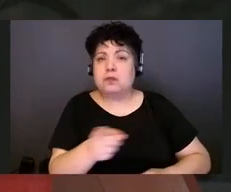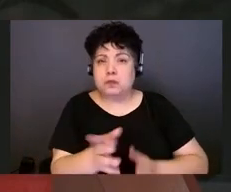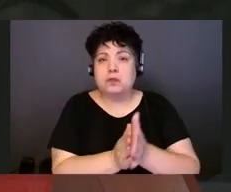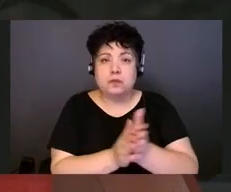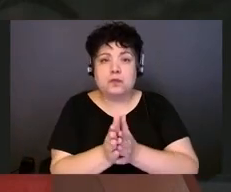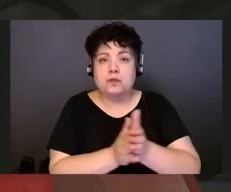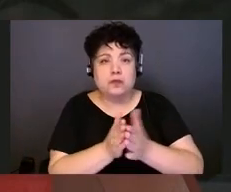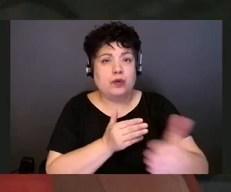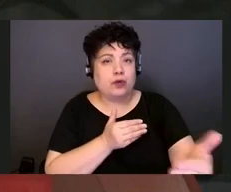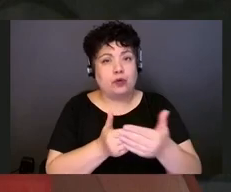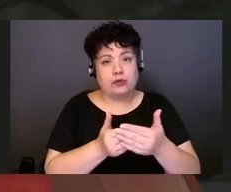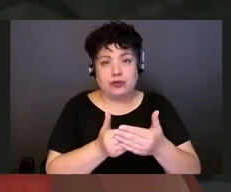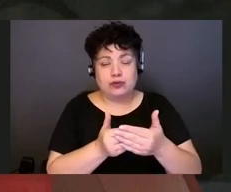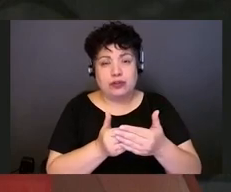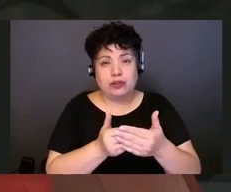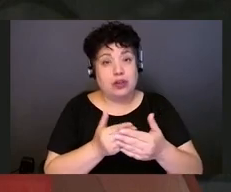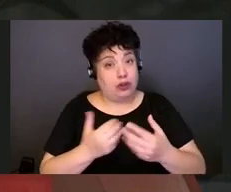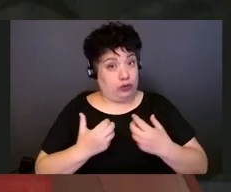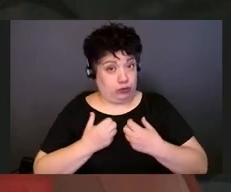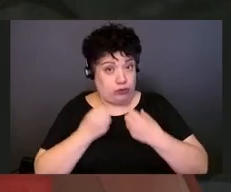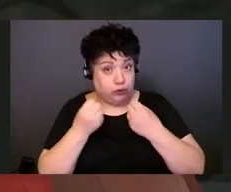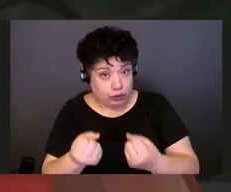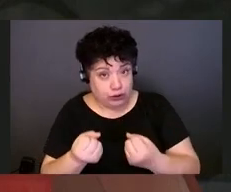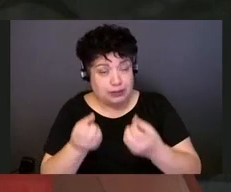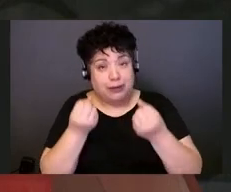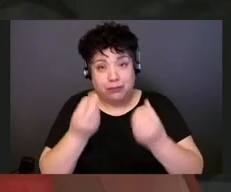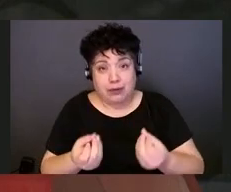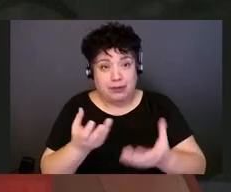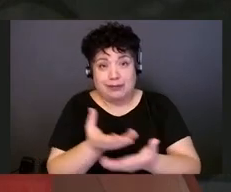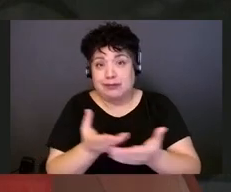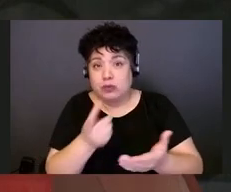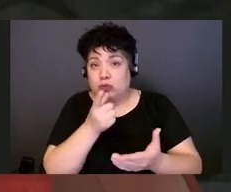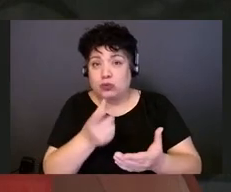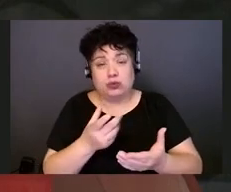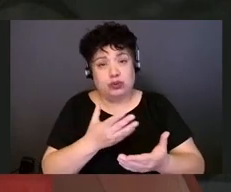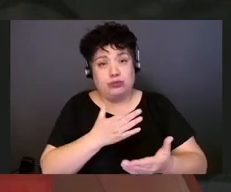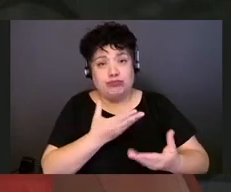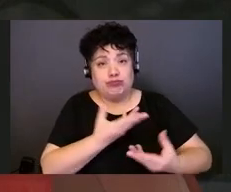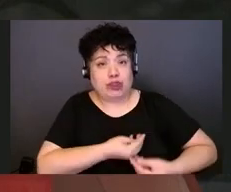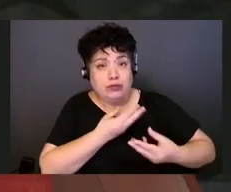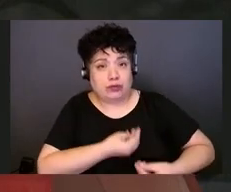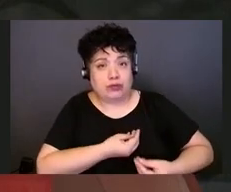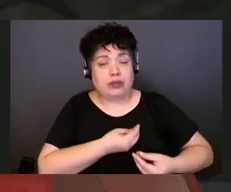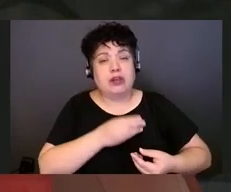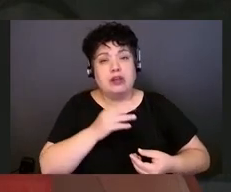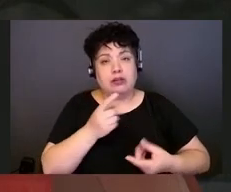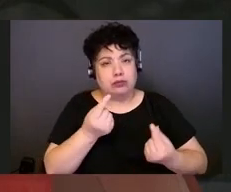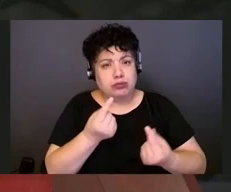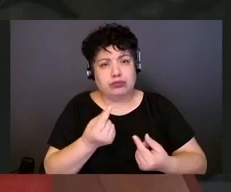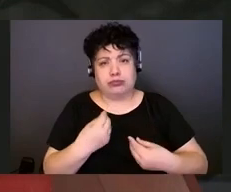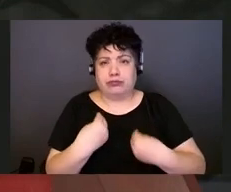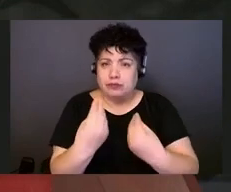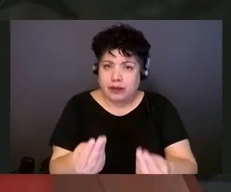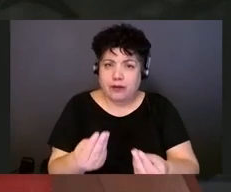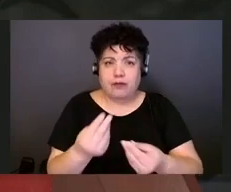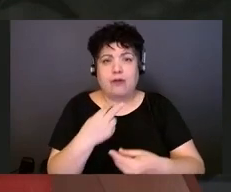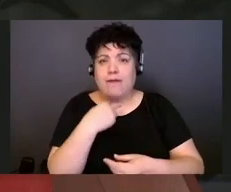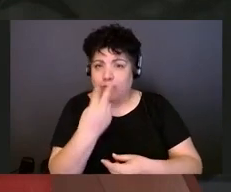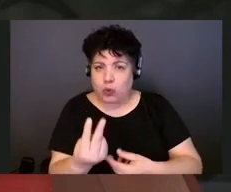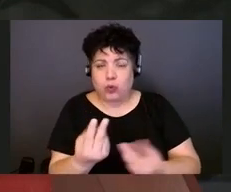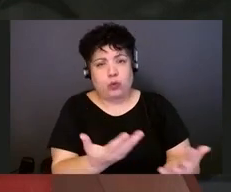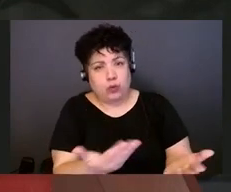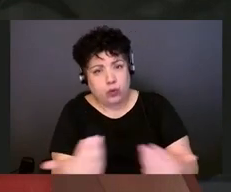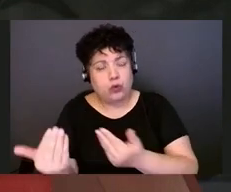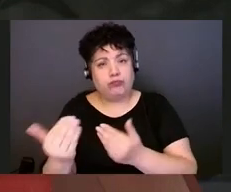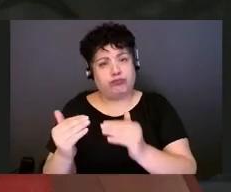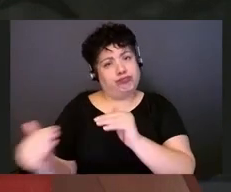many generous people to make sure that all the voices are heard. The National Film Board of